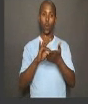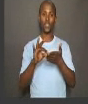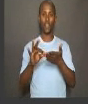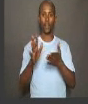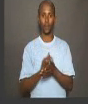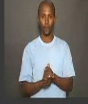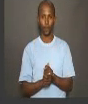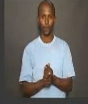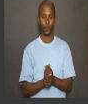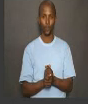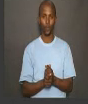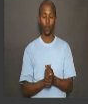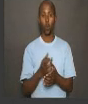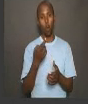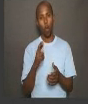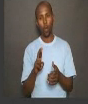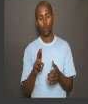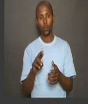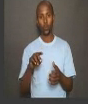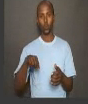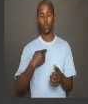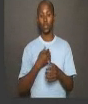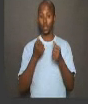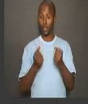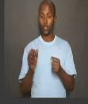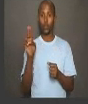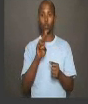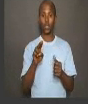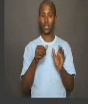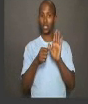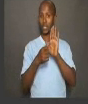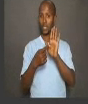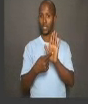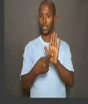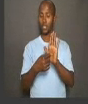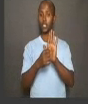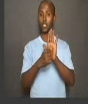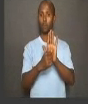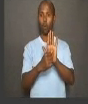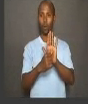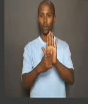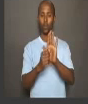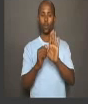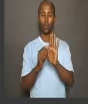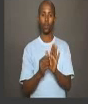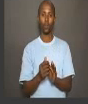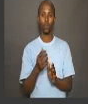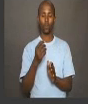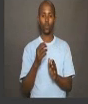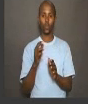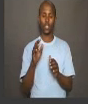quantifier. Or we can use this symbol and call it